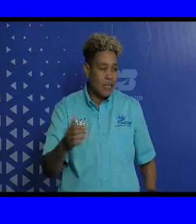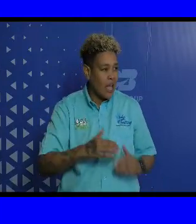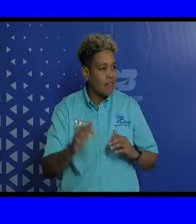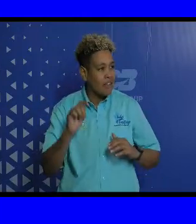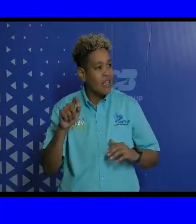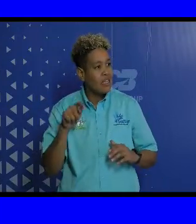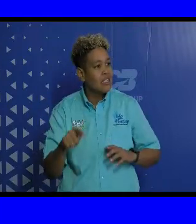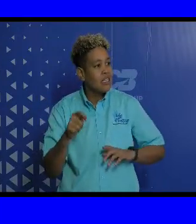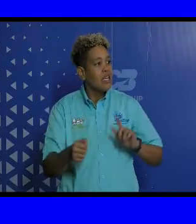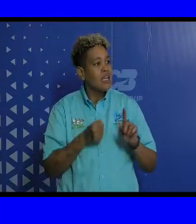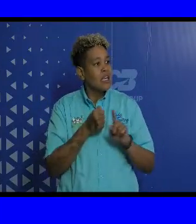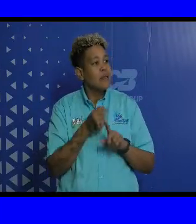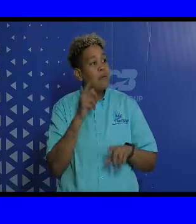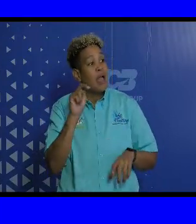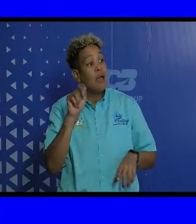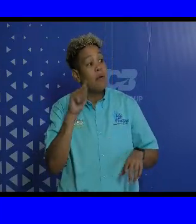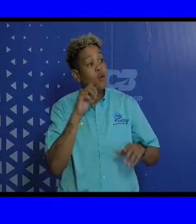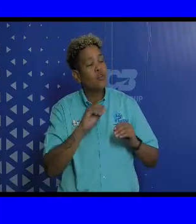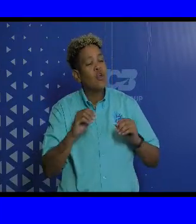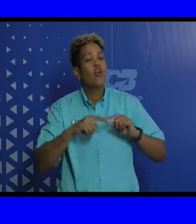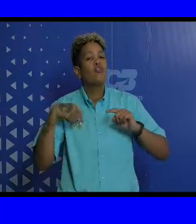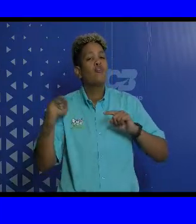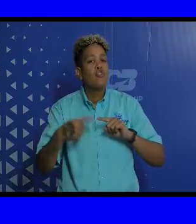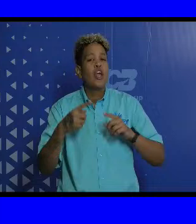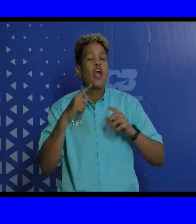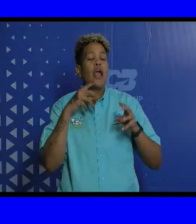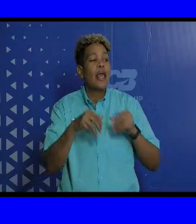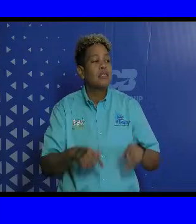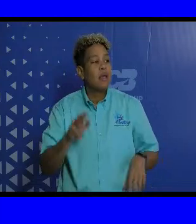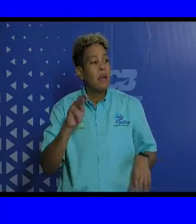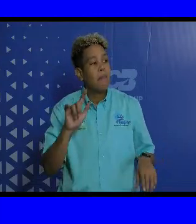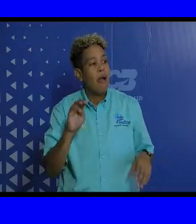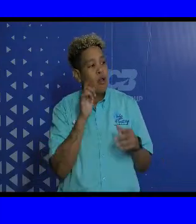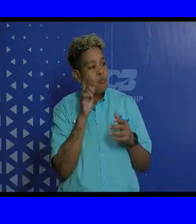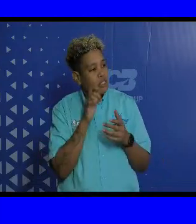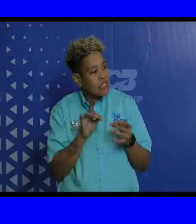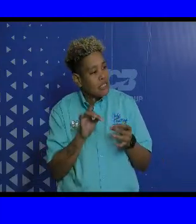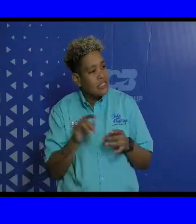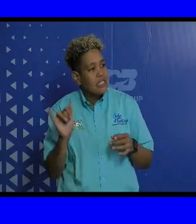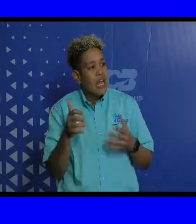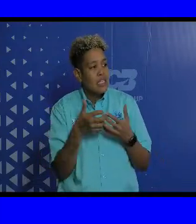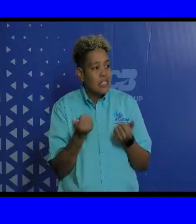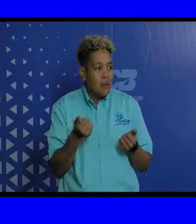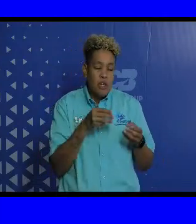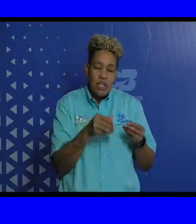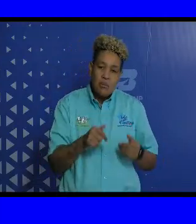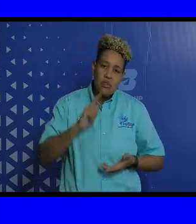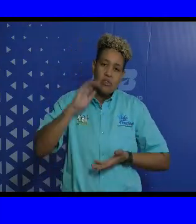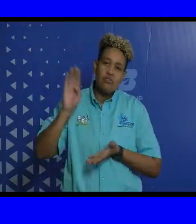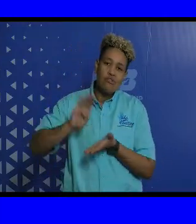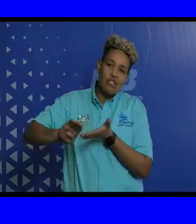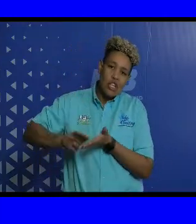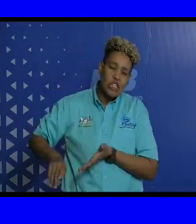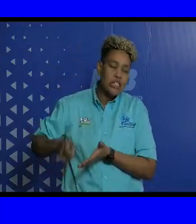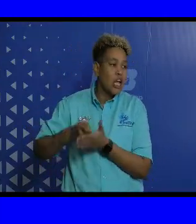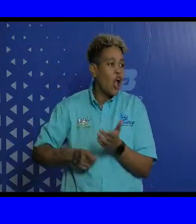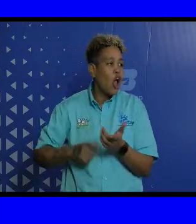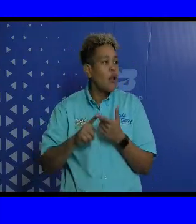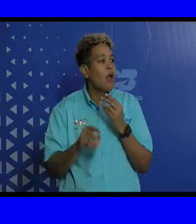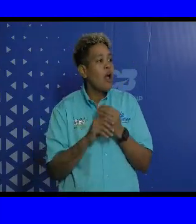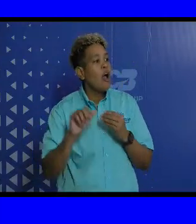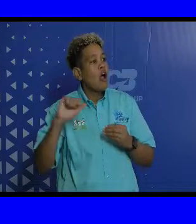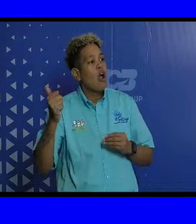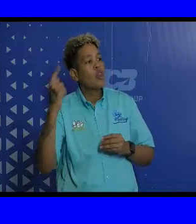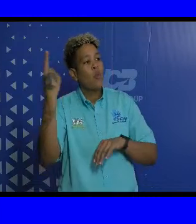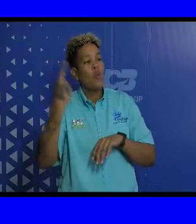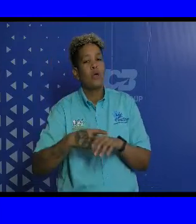But this NPAT includes a number of non-recurring expenses that Malcolm referred to. Items such as separation expenses, redundancy costs, and a number